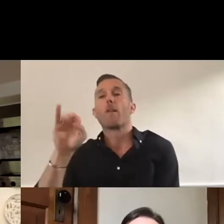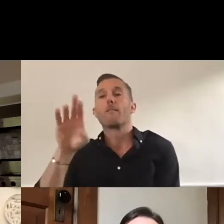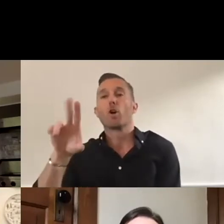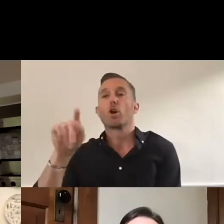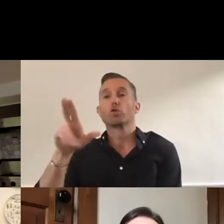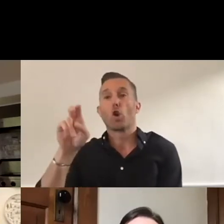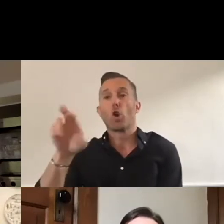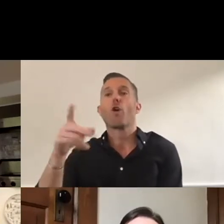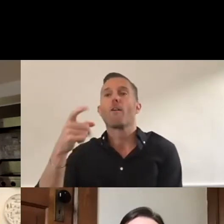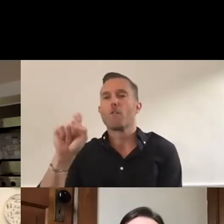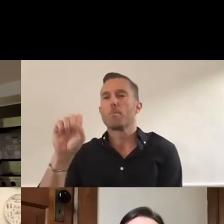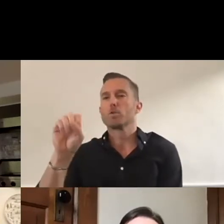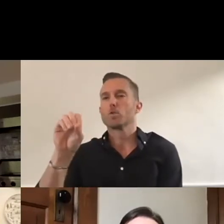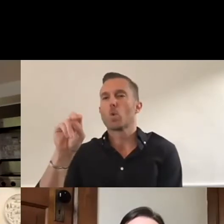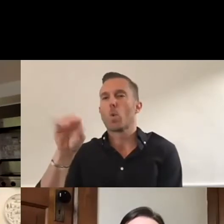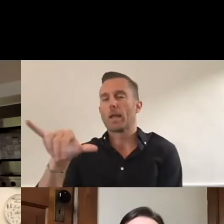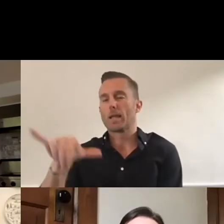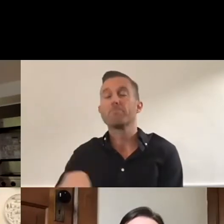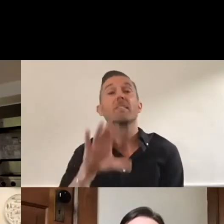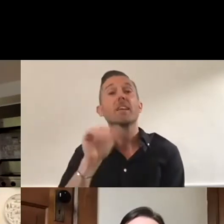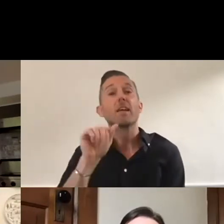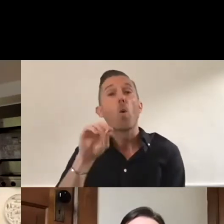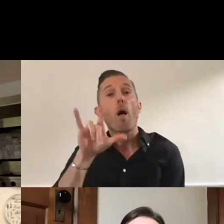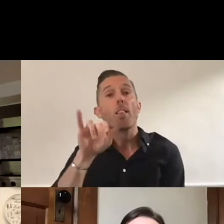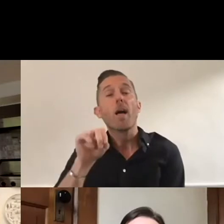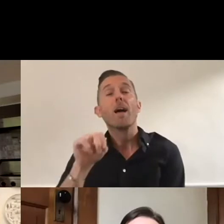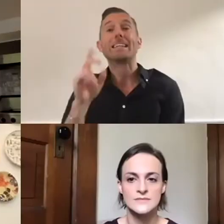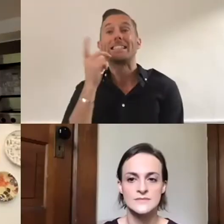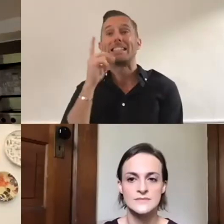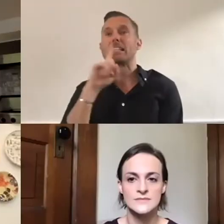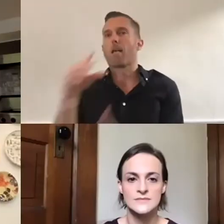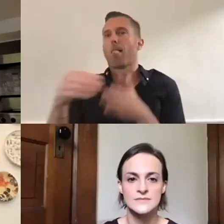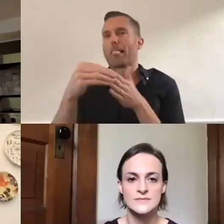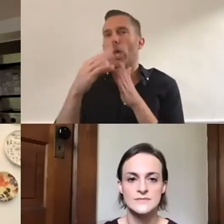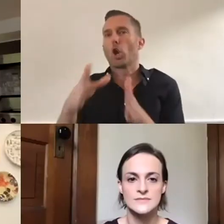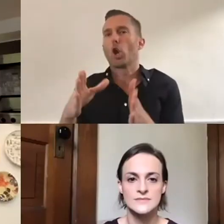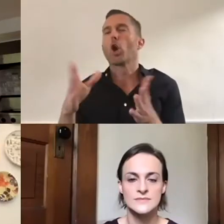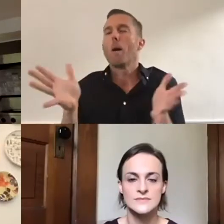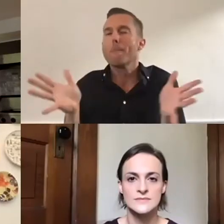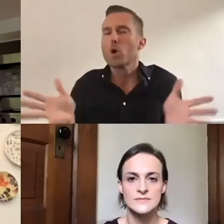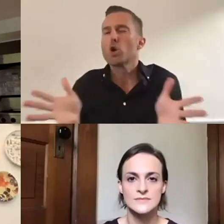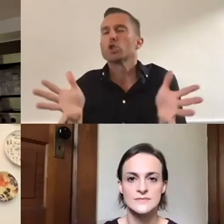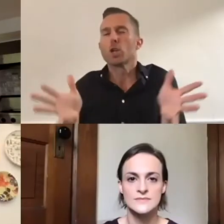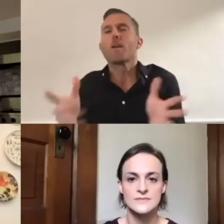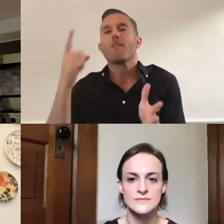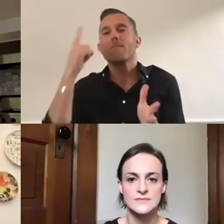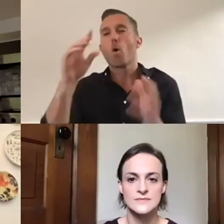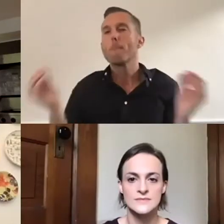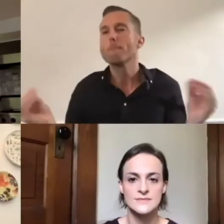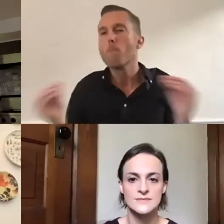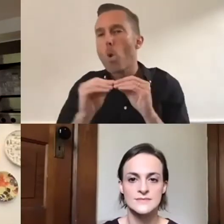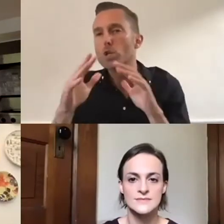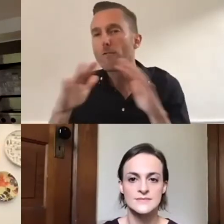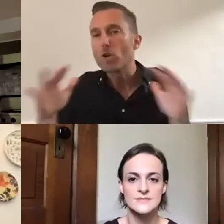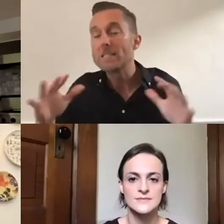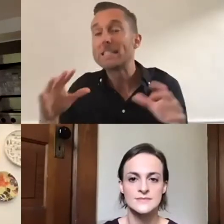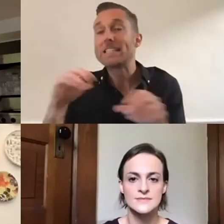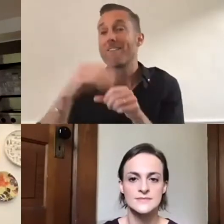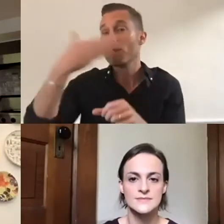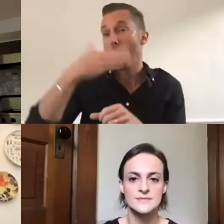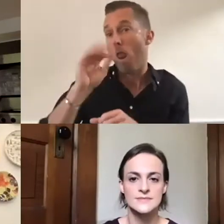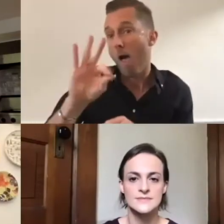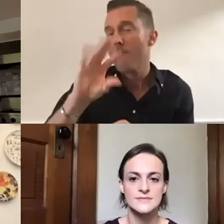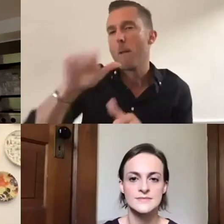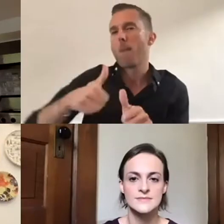Carolyn, Disney has been a leader pushing for more diversity in front and behind the camera. What's the biggest challenge